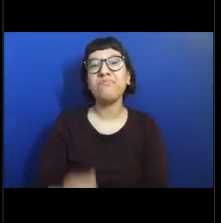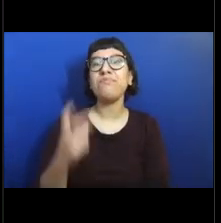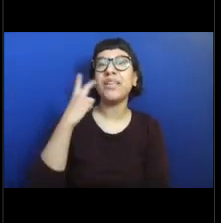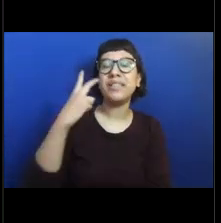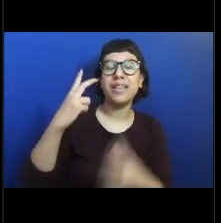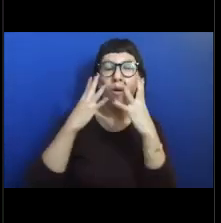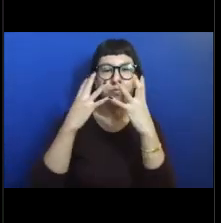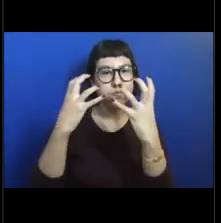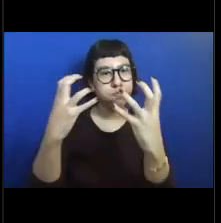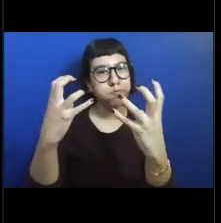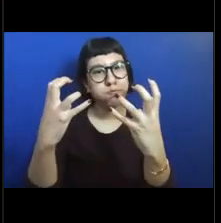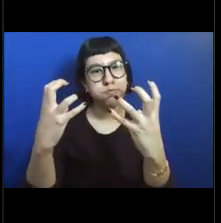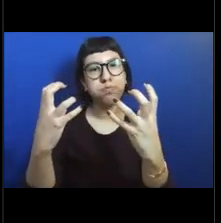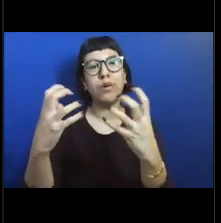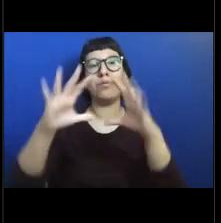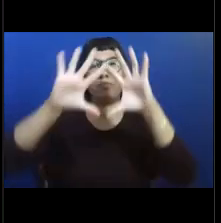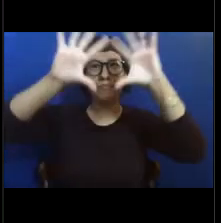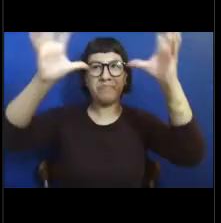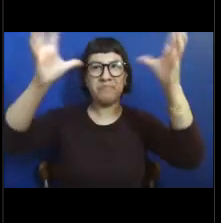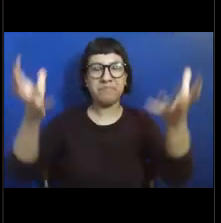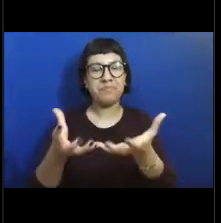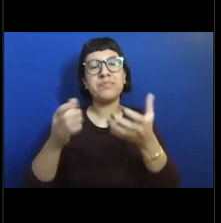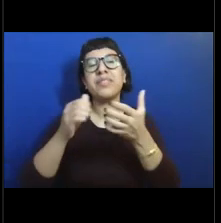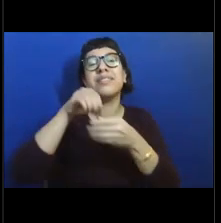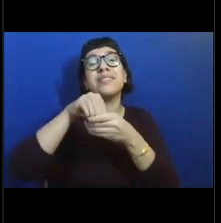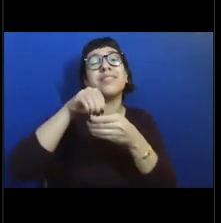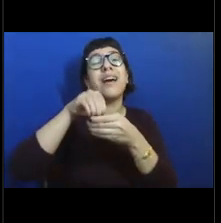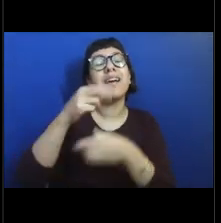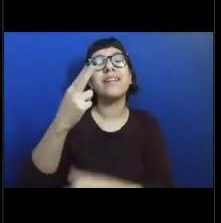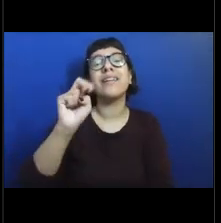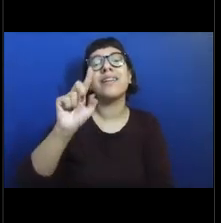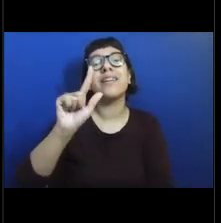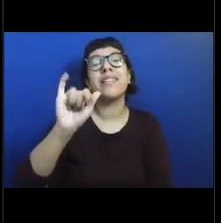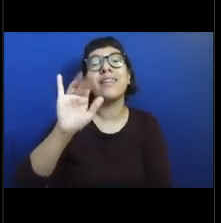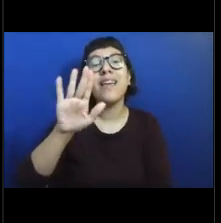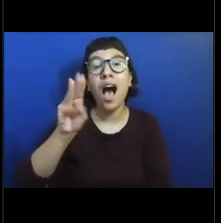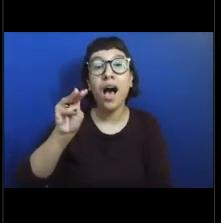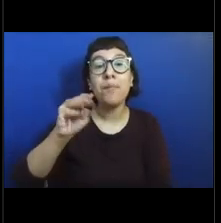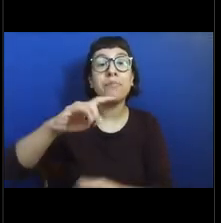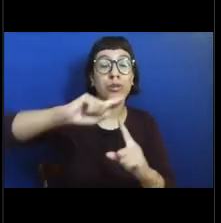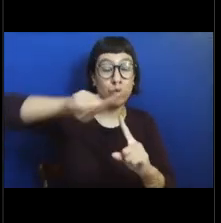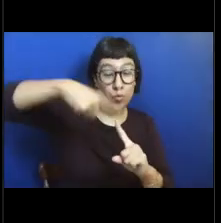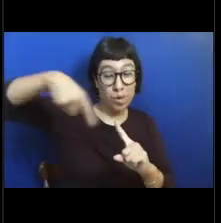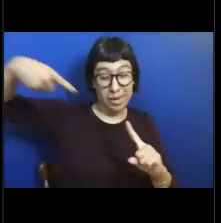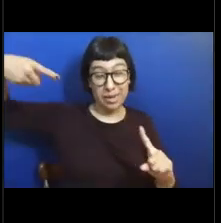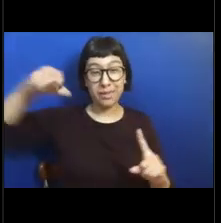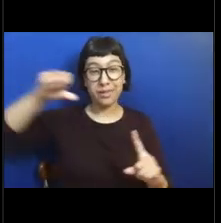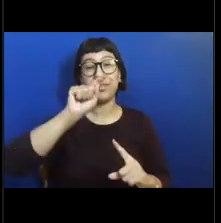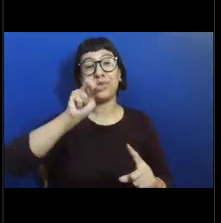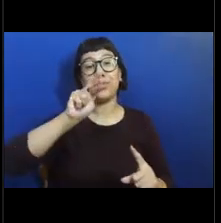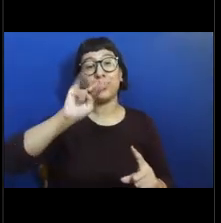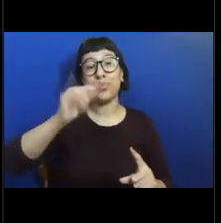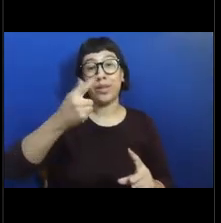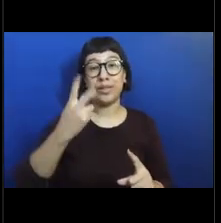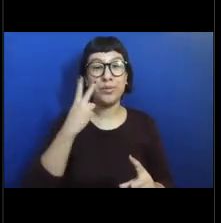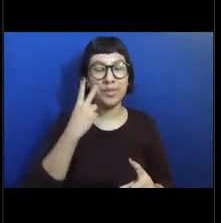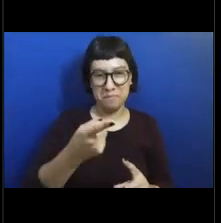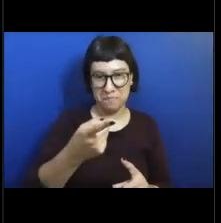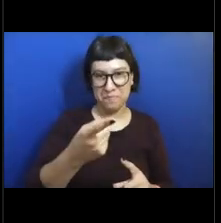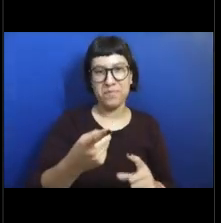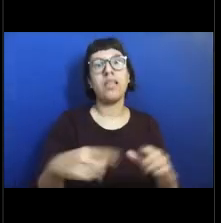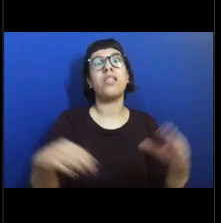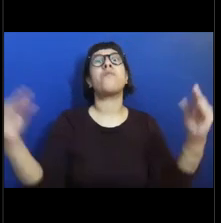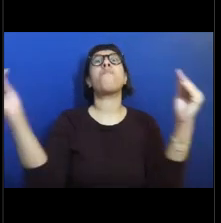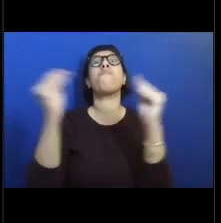up here with our helium, let's say. You see the string, you got the parachute laying on the ground here, and then a whole lot more